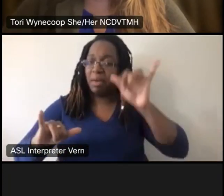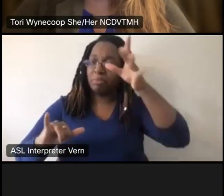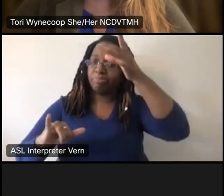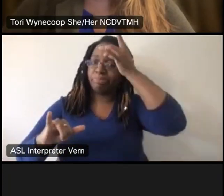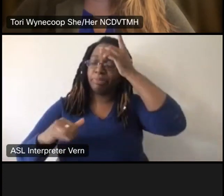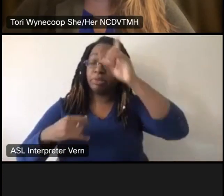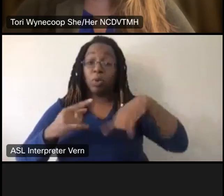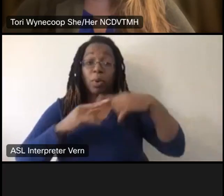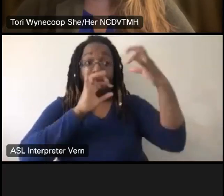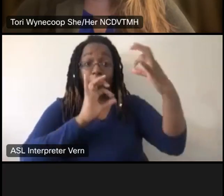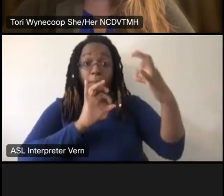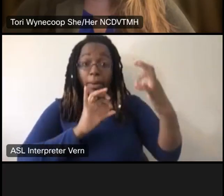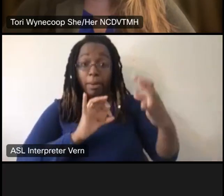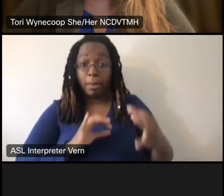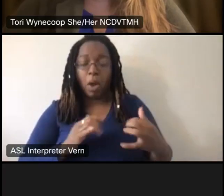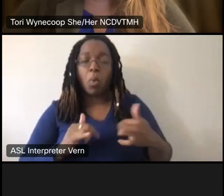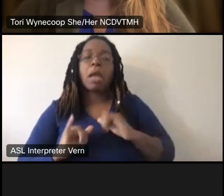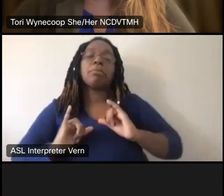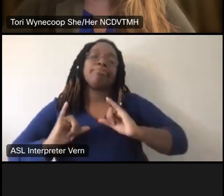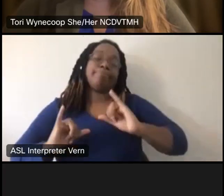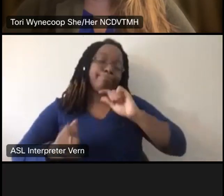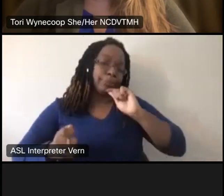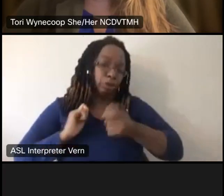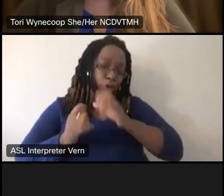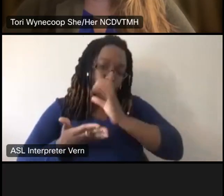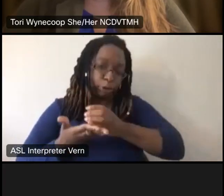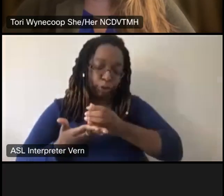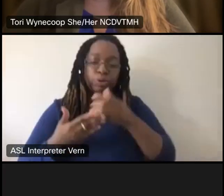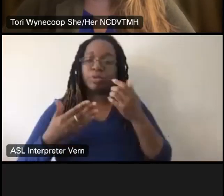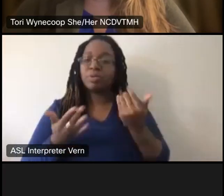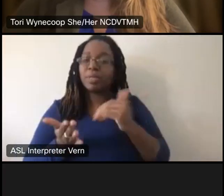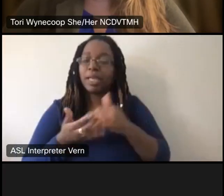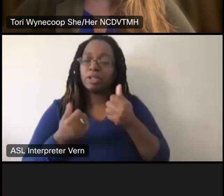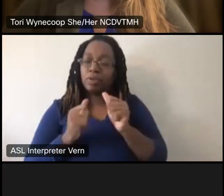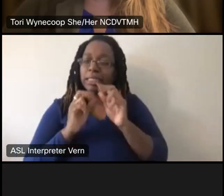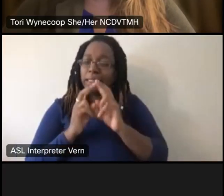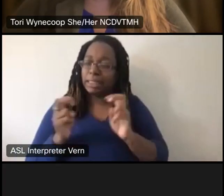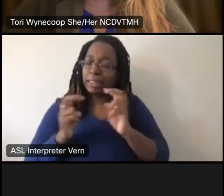So it's important to just look at and again kind of self-assess and examine,